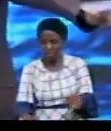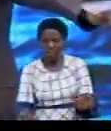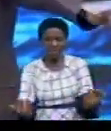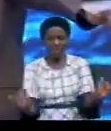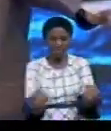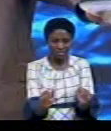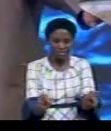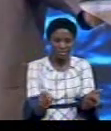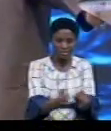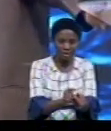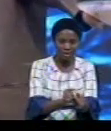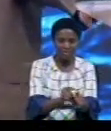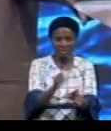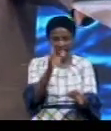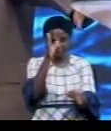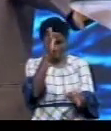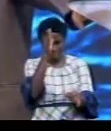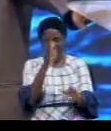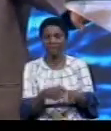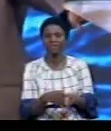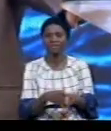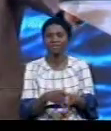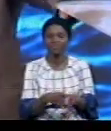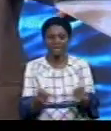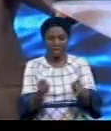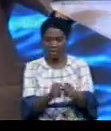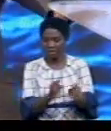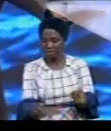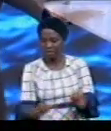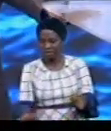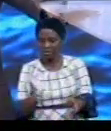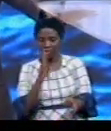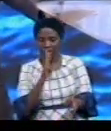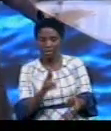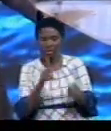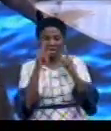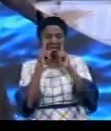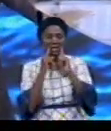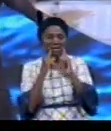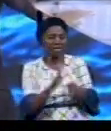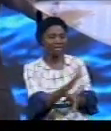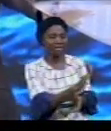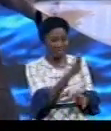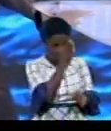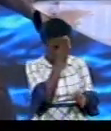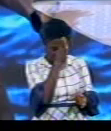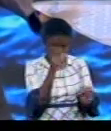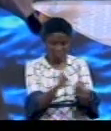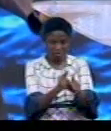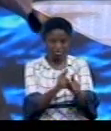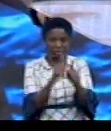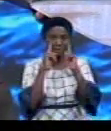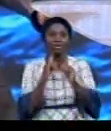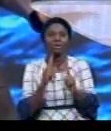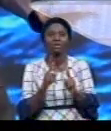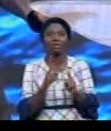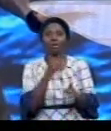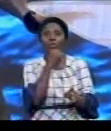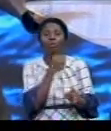children were crying, their father also started crying. Old covenant, this is new